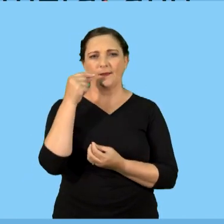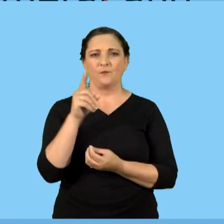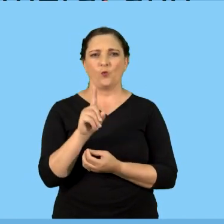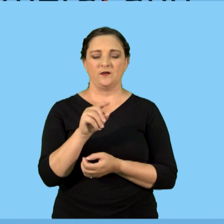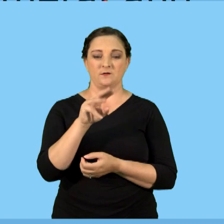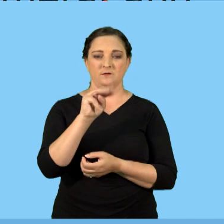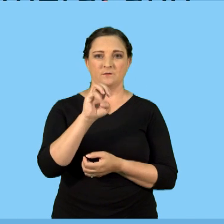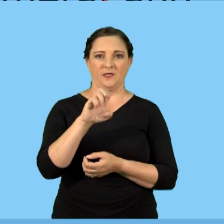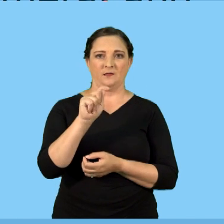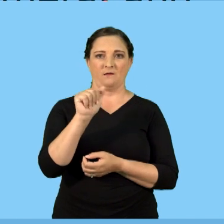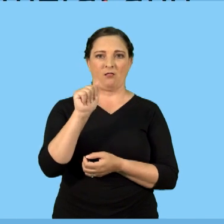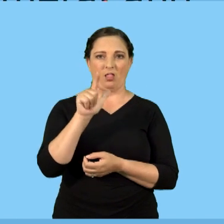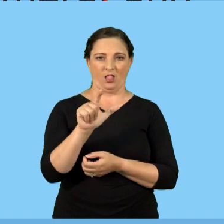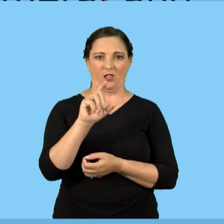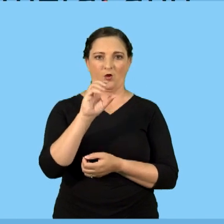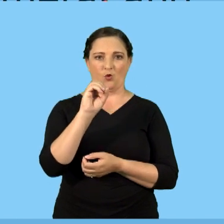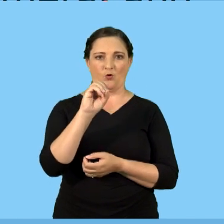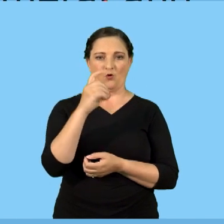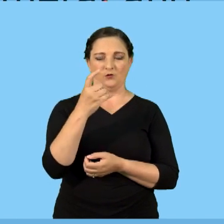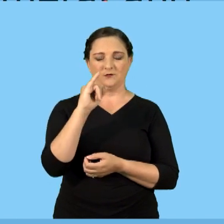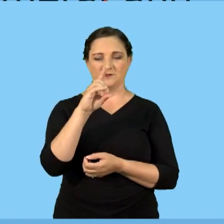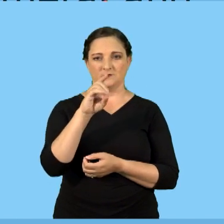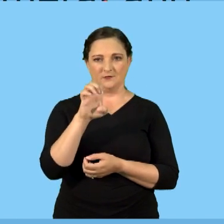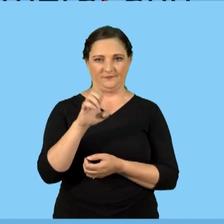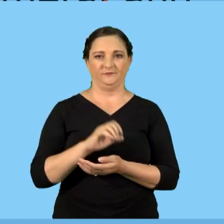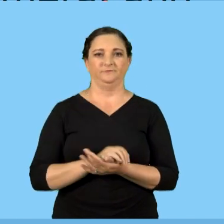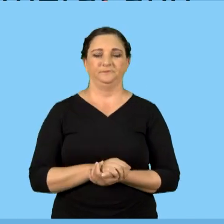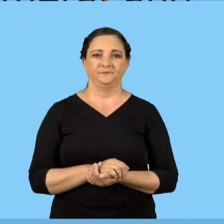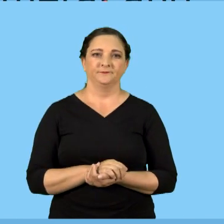metal oxide.